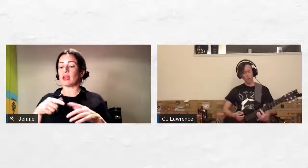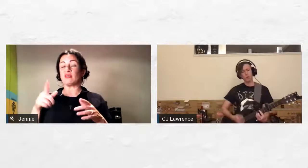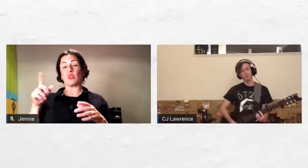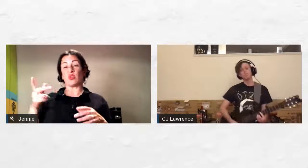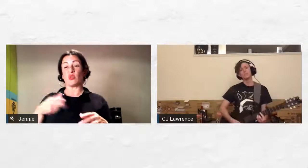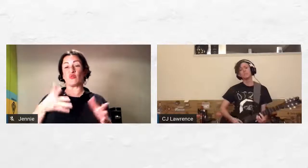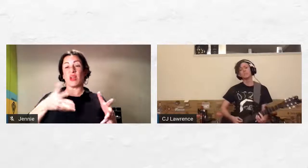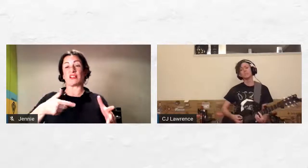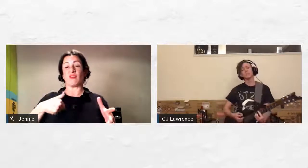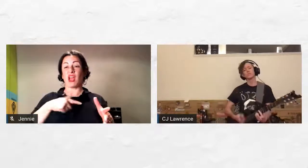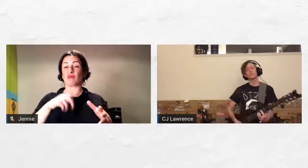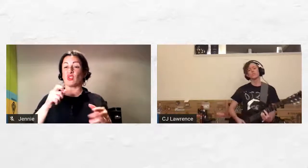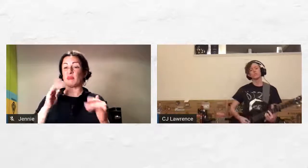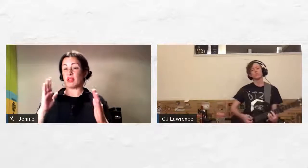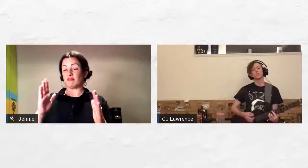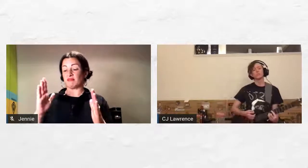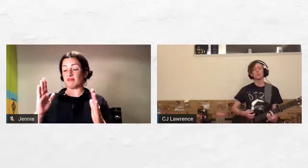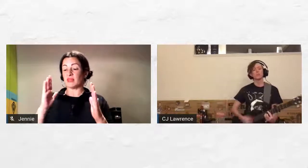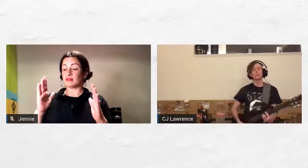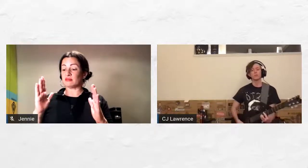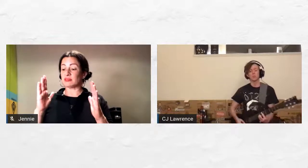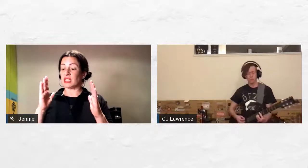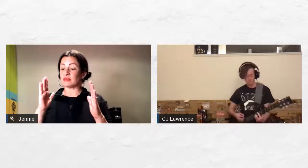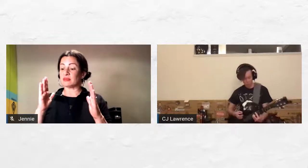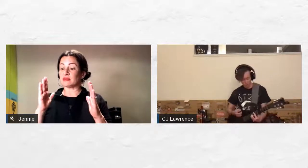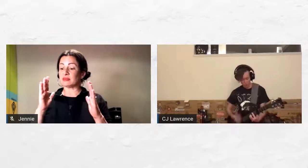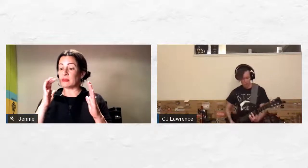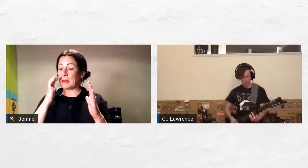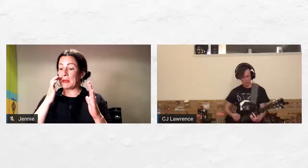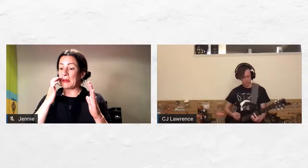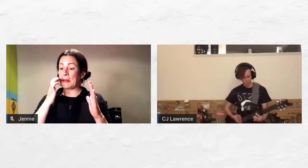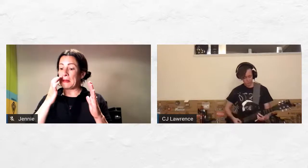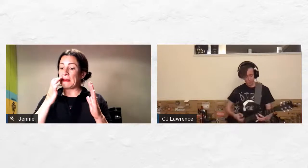more attention.